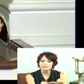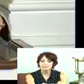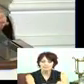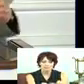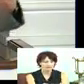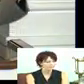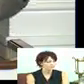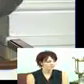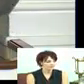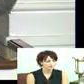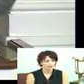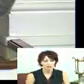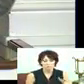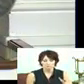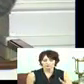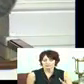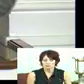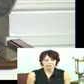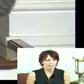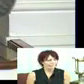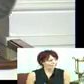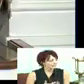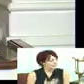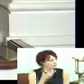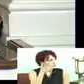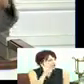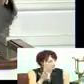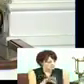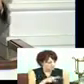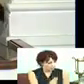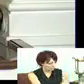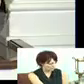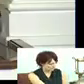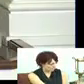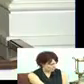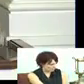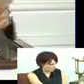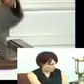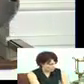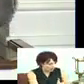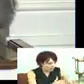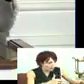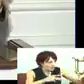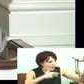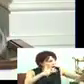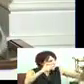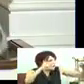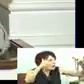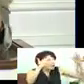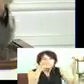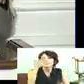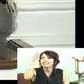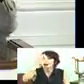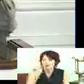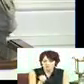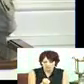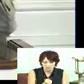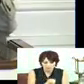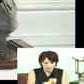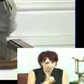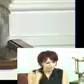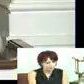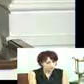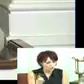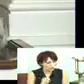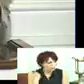And I could just feel the presence of God's Spirit fill that room, of God's love, of God's